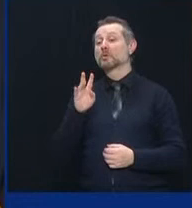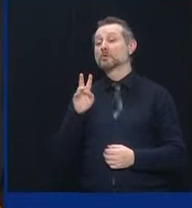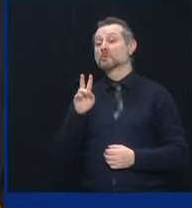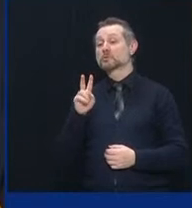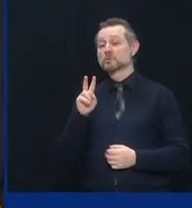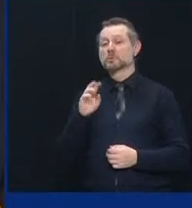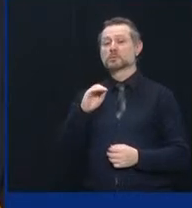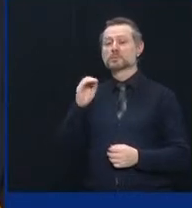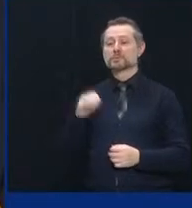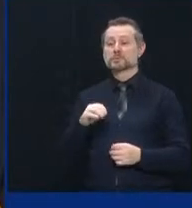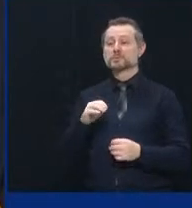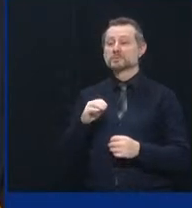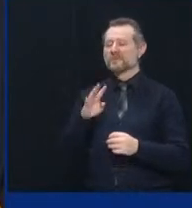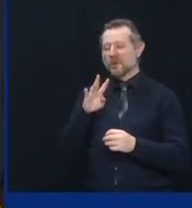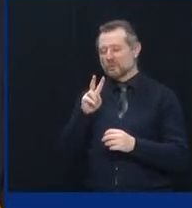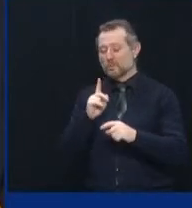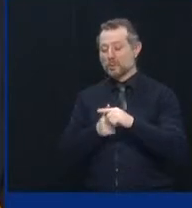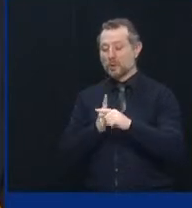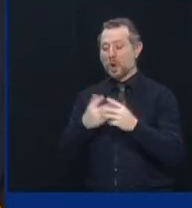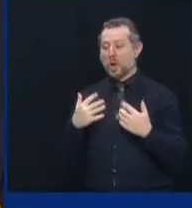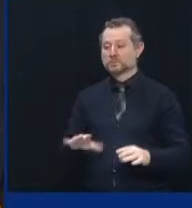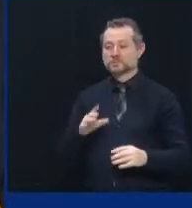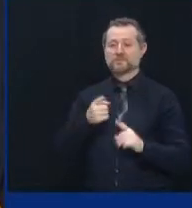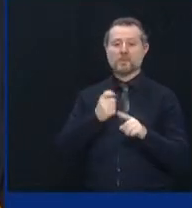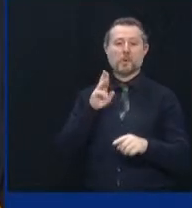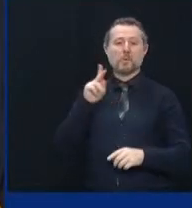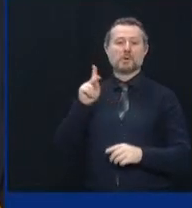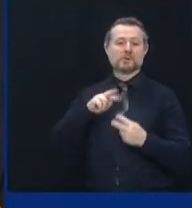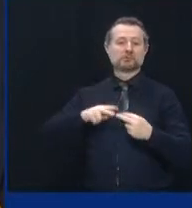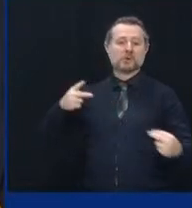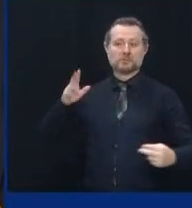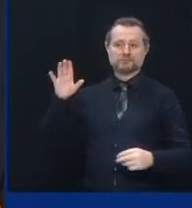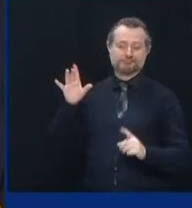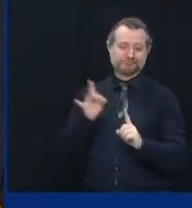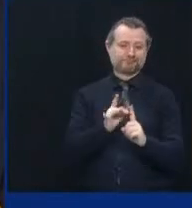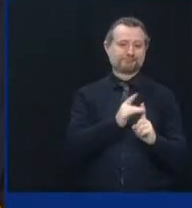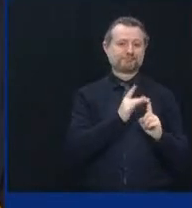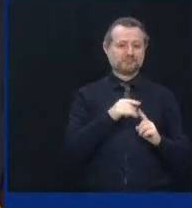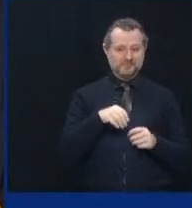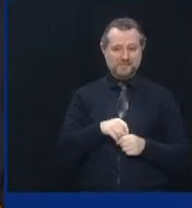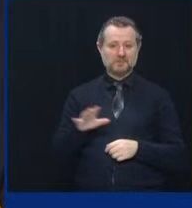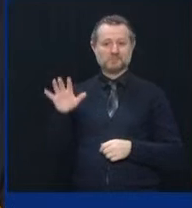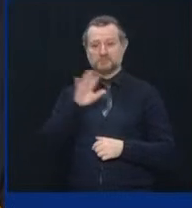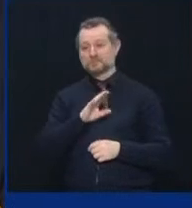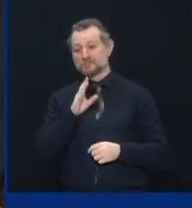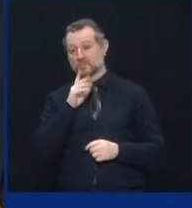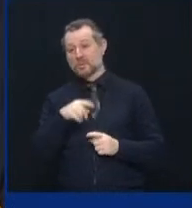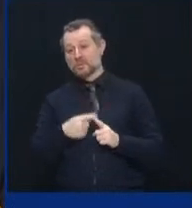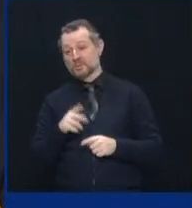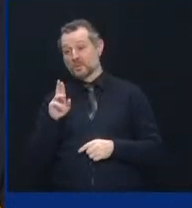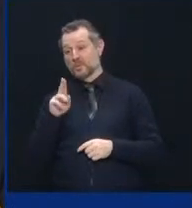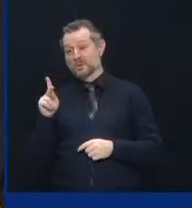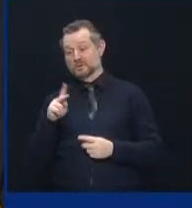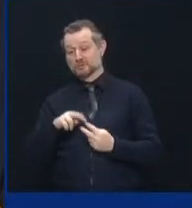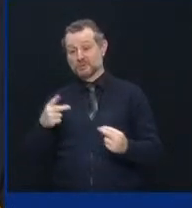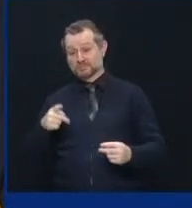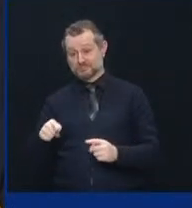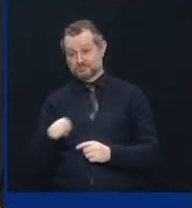UK variant. So when they talk about the UK variant growing